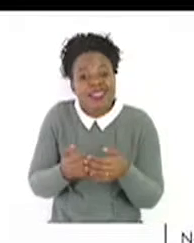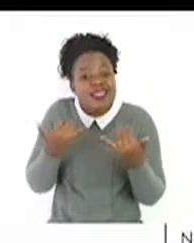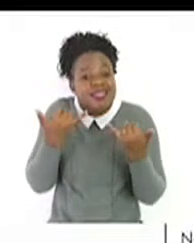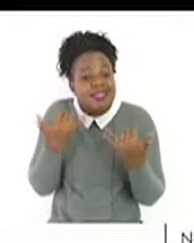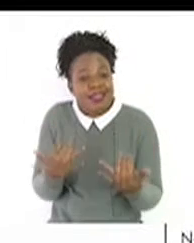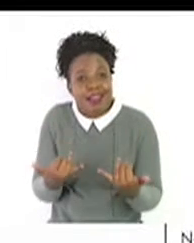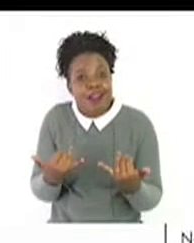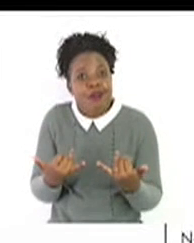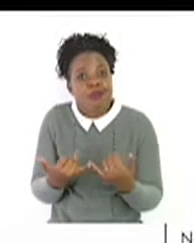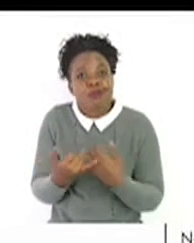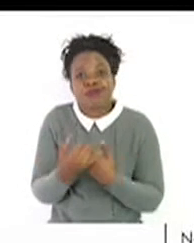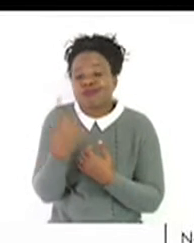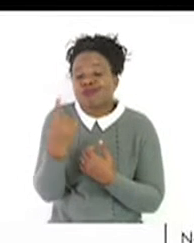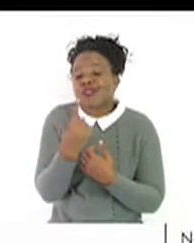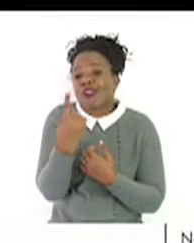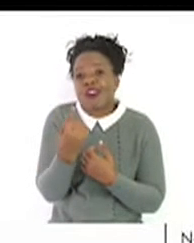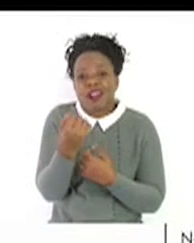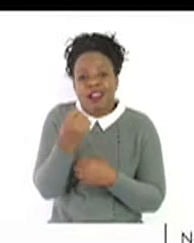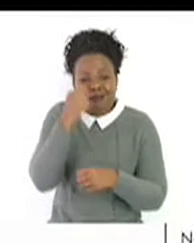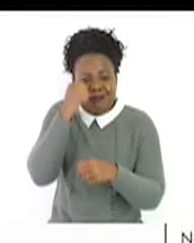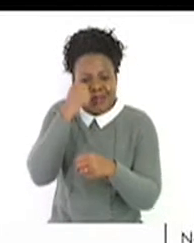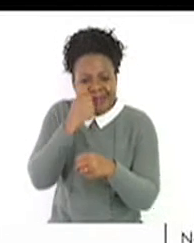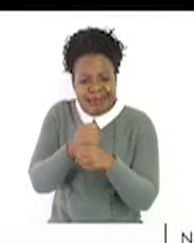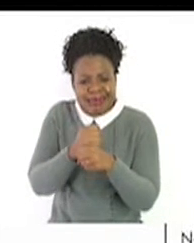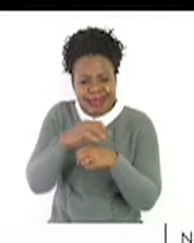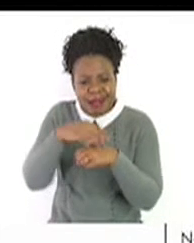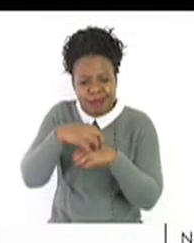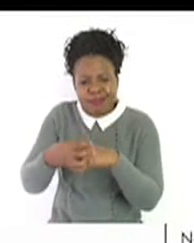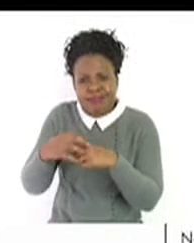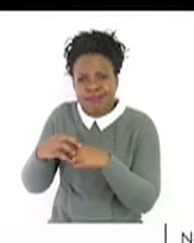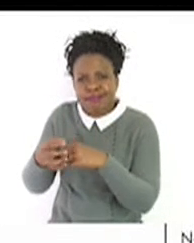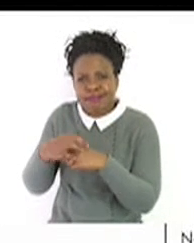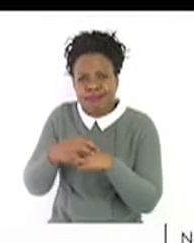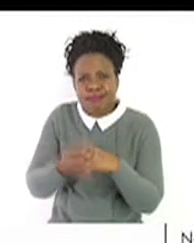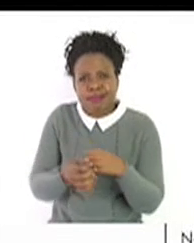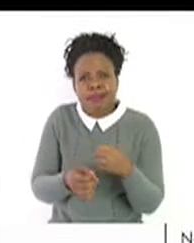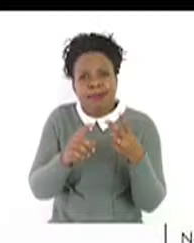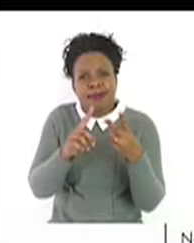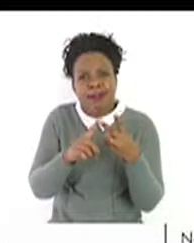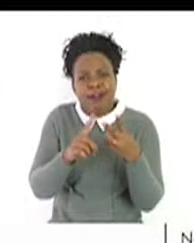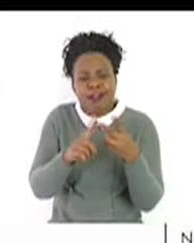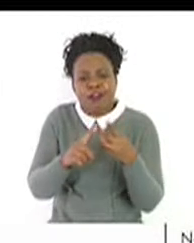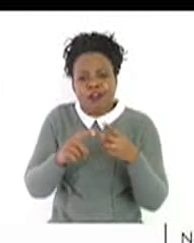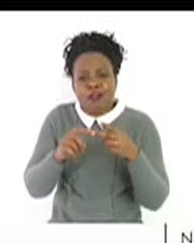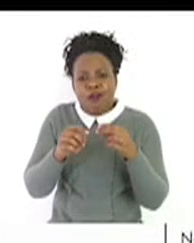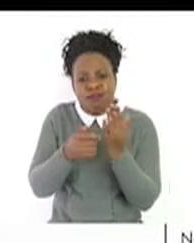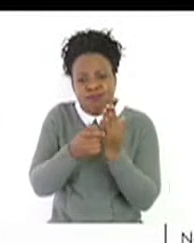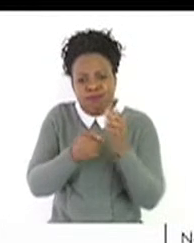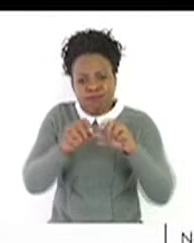Now, they only had dry peels and old pods from a field,